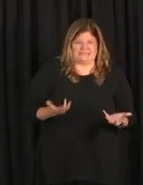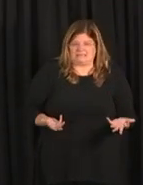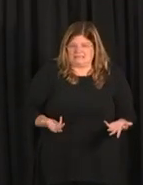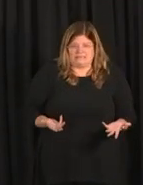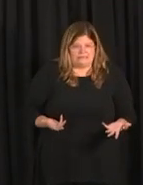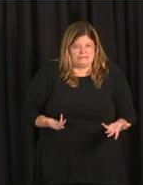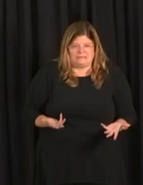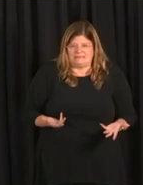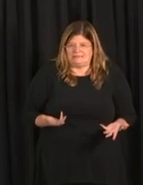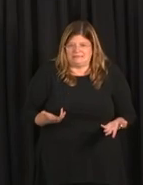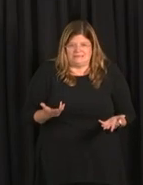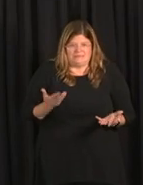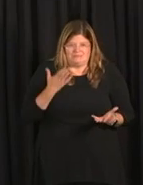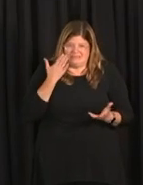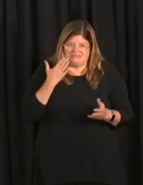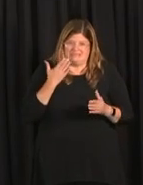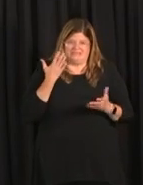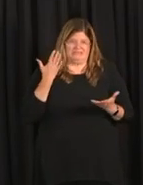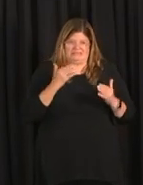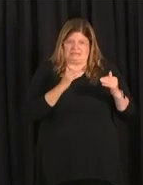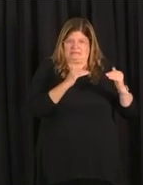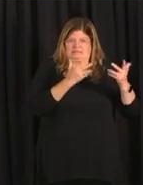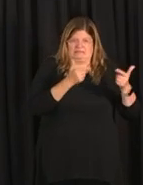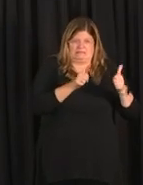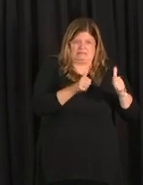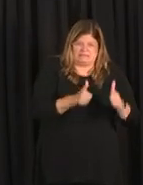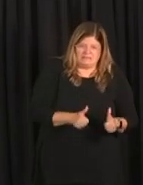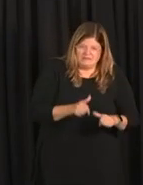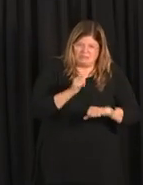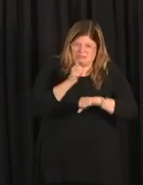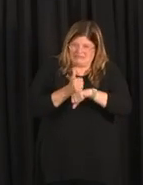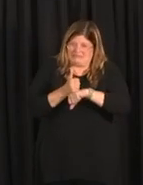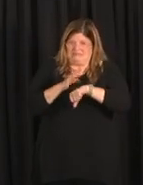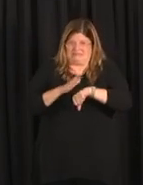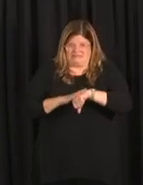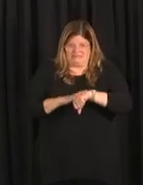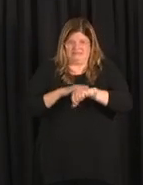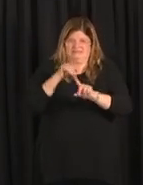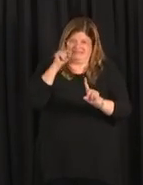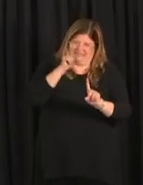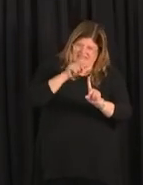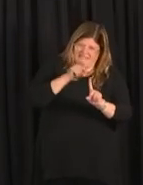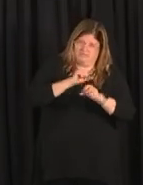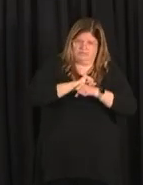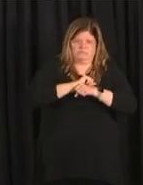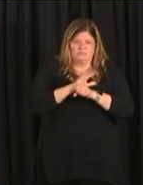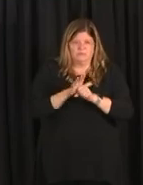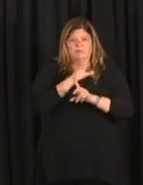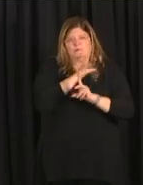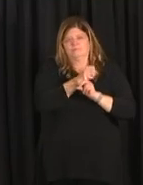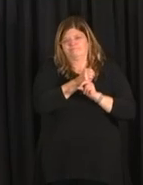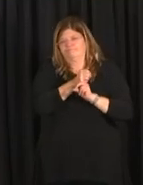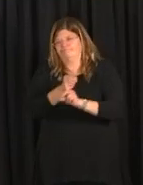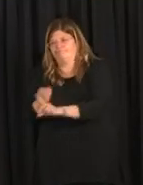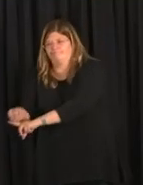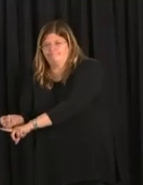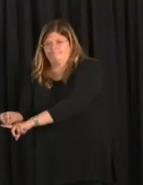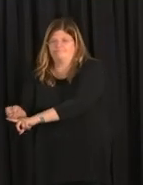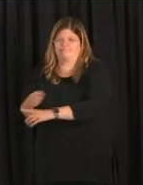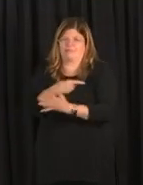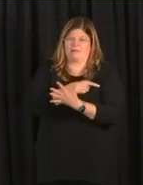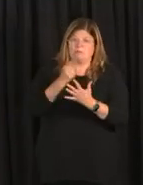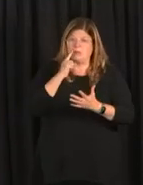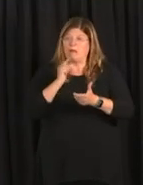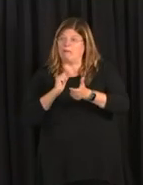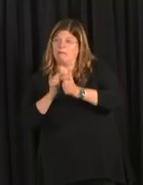being a poor plan. The reduction in revenues is based on all these other situational factors. But with regard